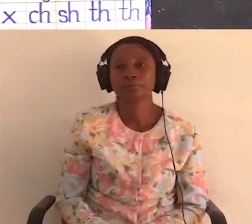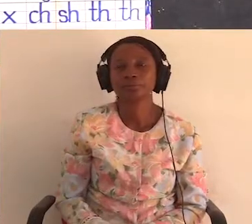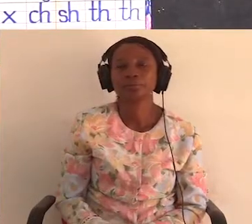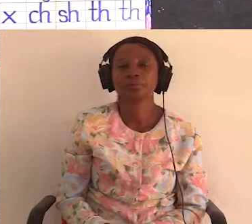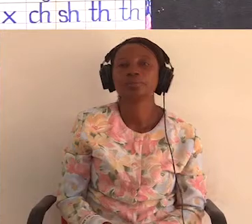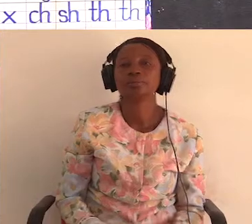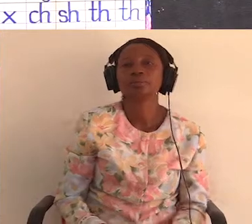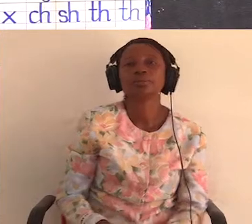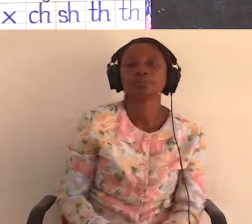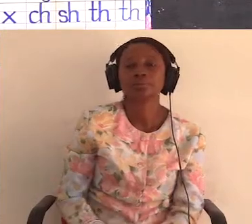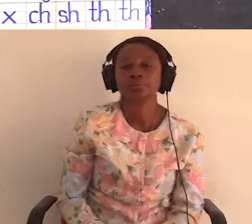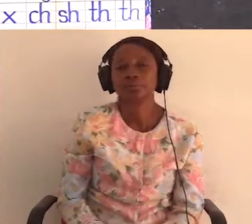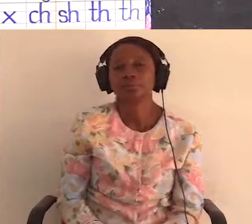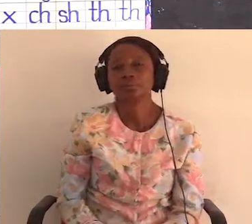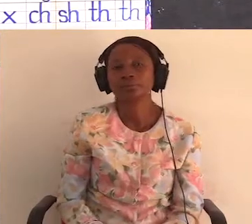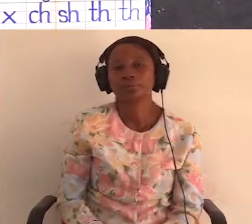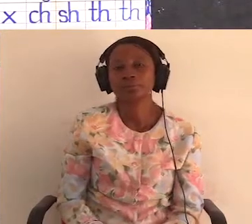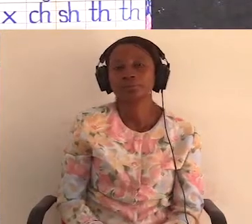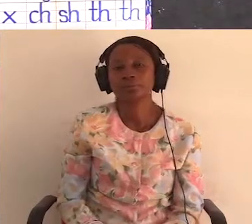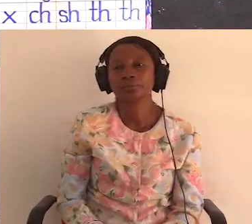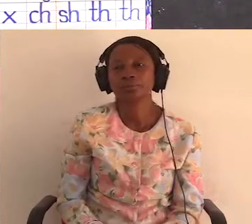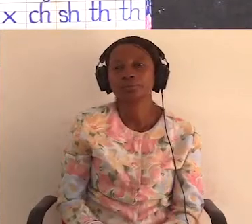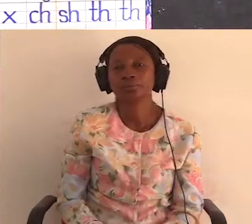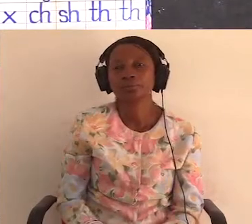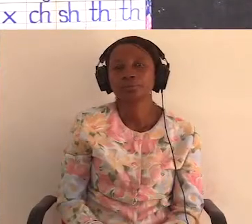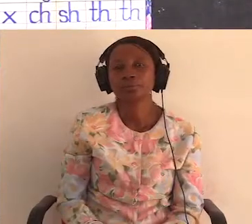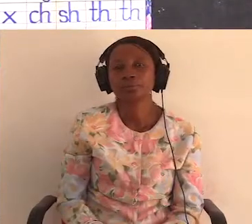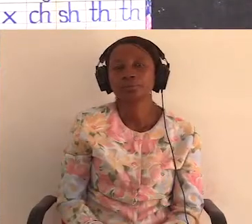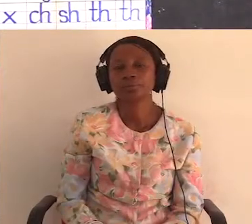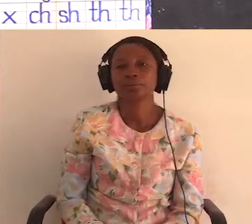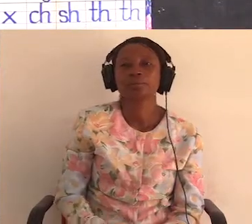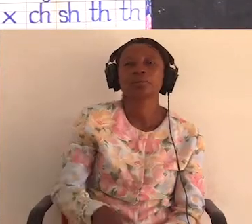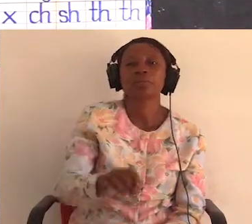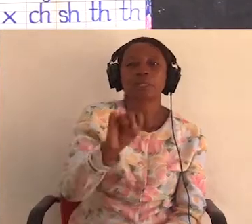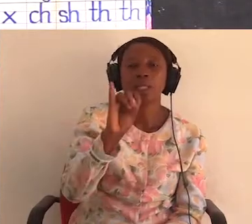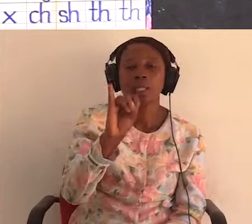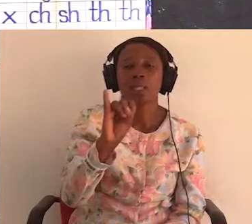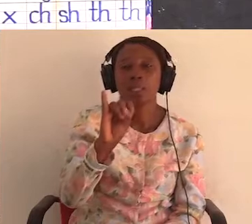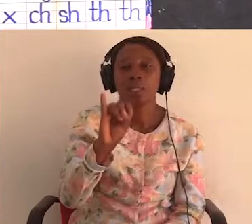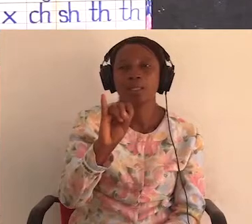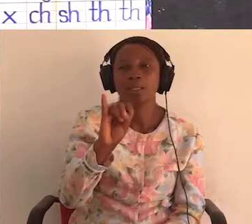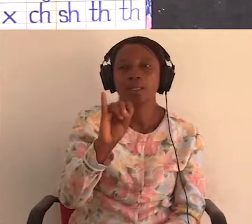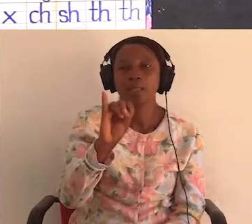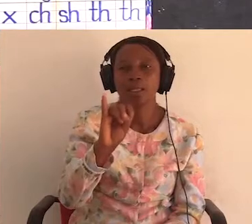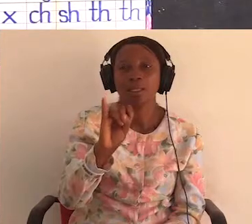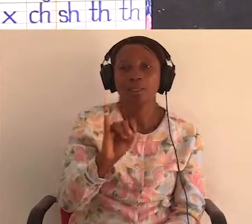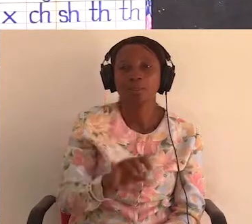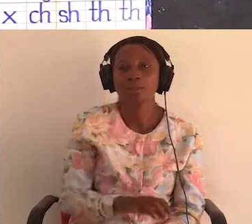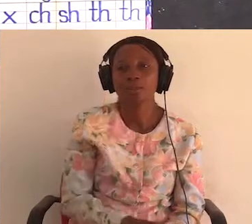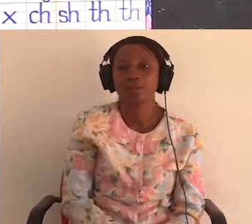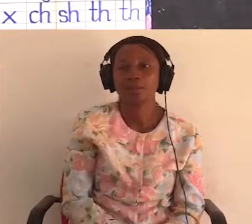We have e. Sorry, I didn't tell you the sound. This is e, e,